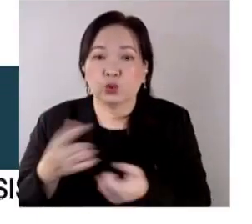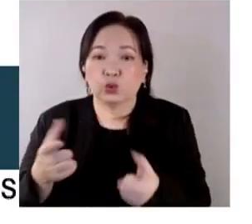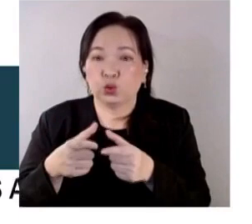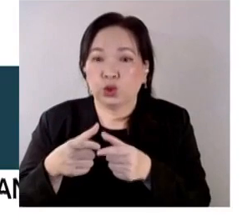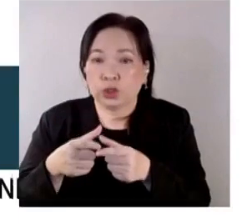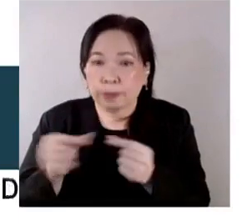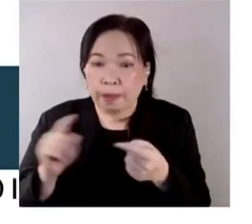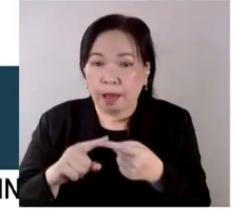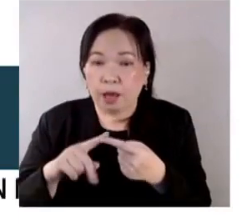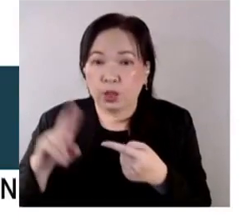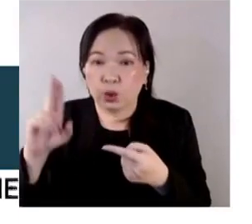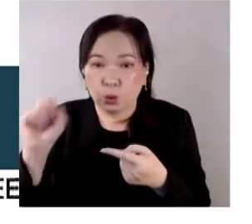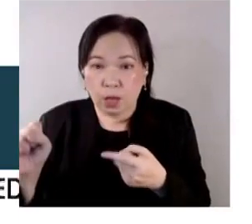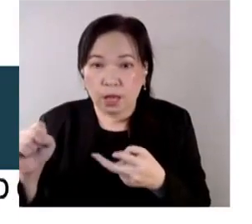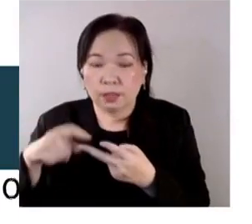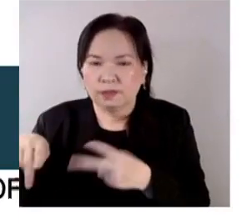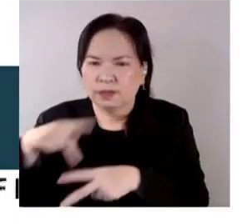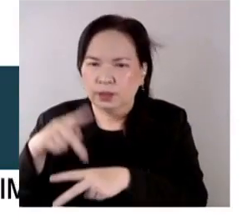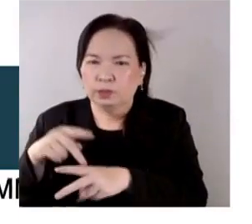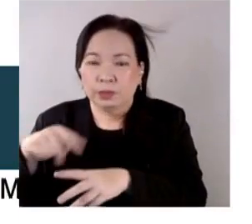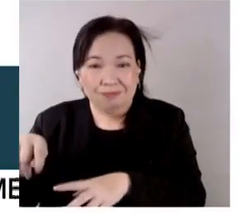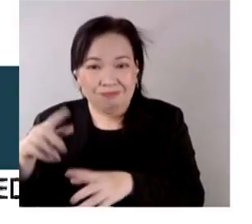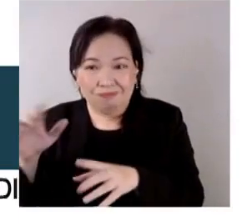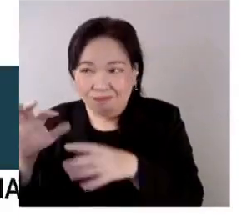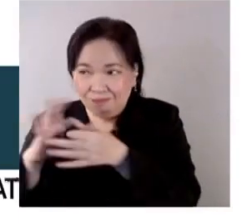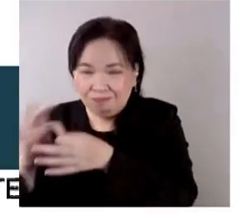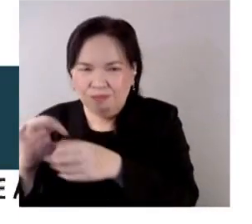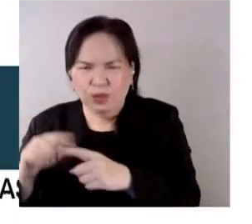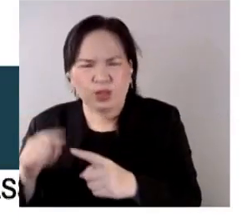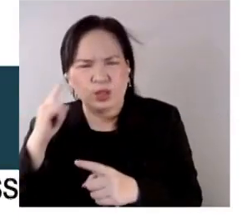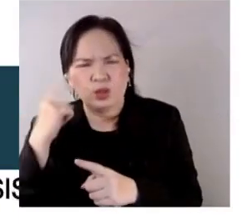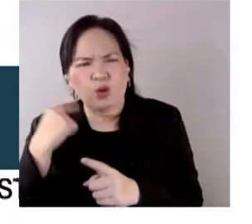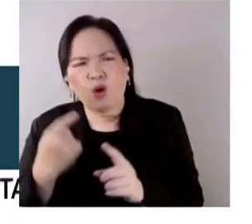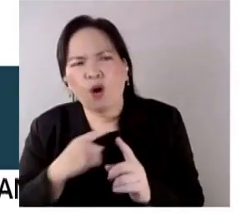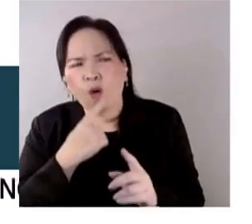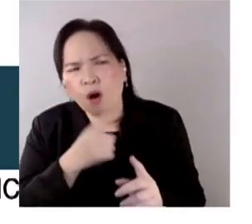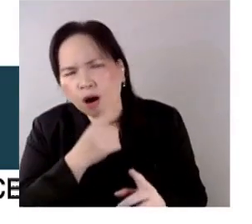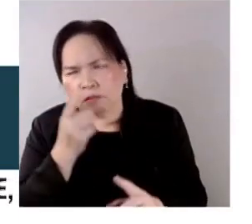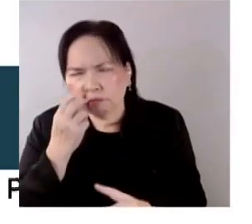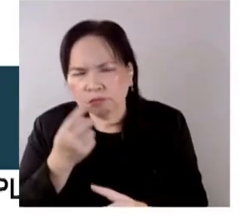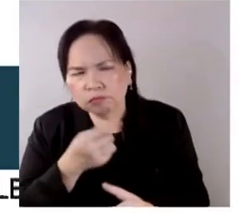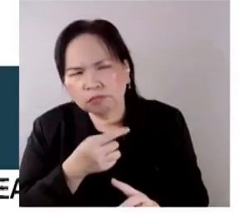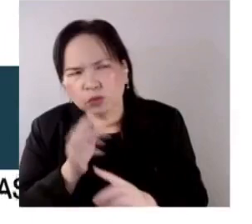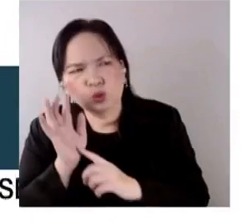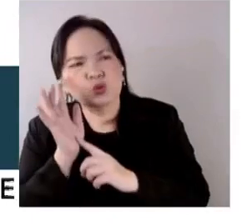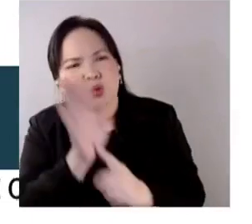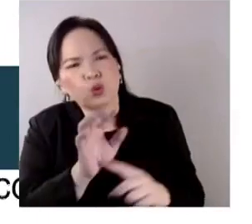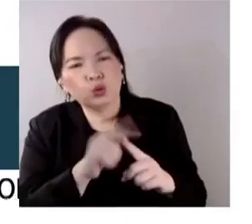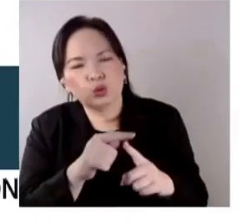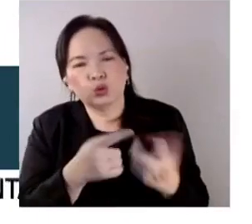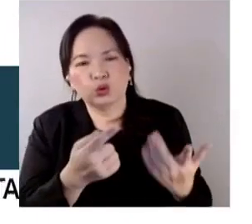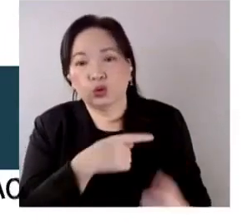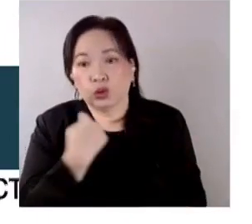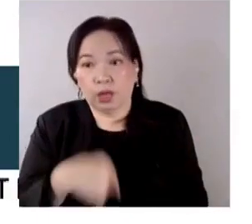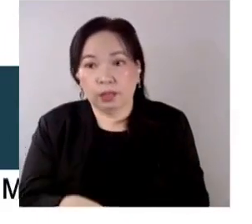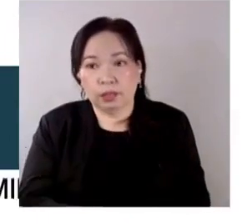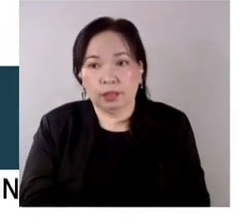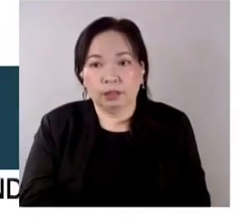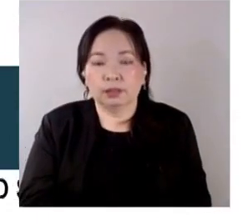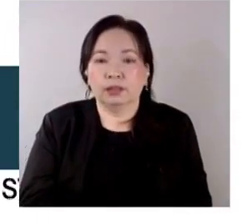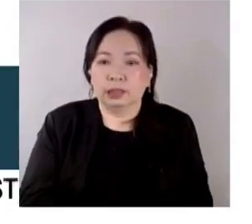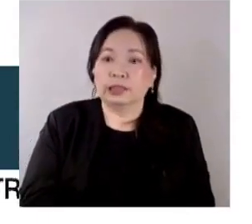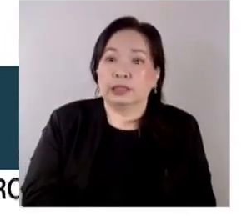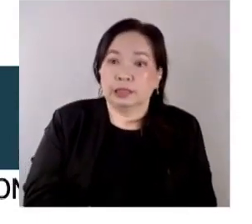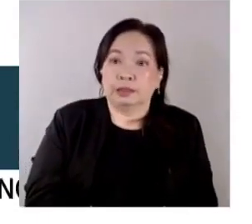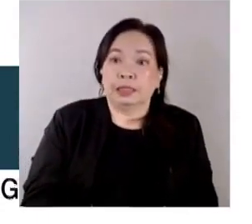this give to China, and what do you think will be the corresponding action of Beijing regarding this? Well, at this point in time, the U.S. in a way